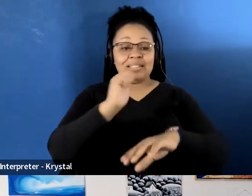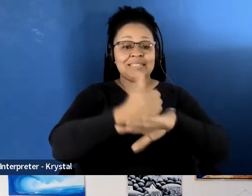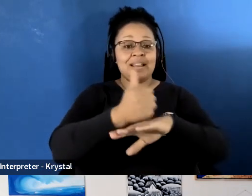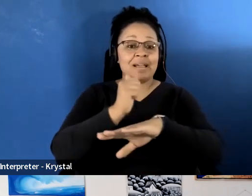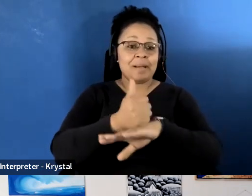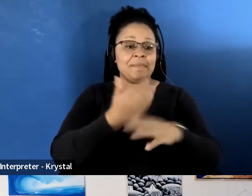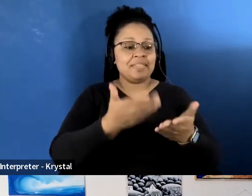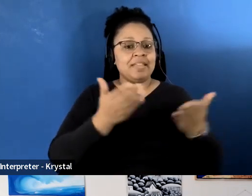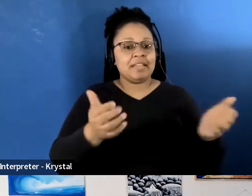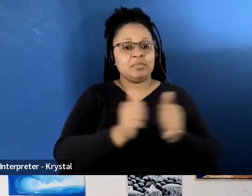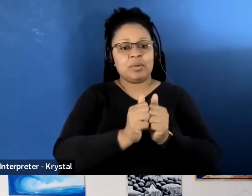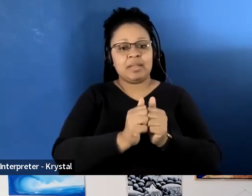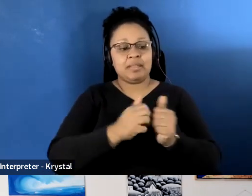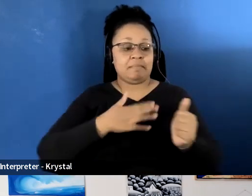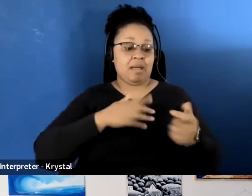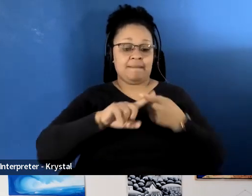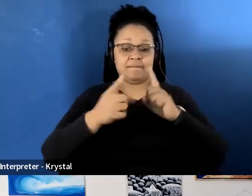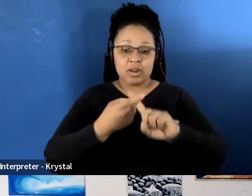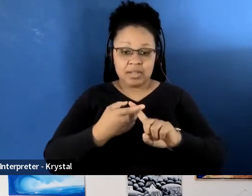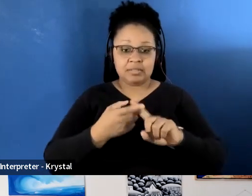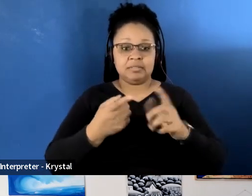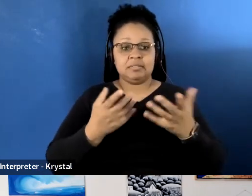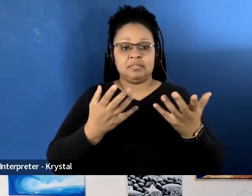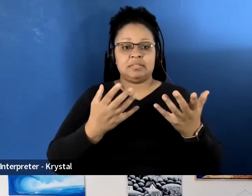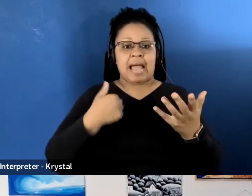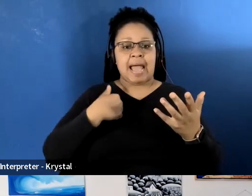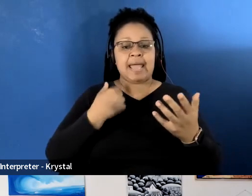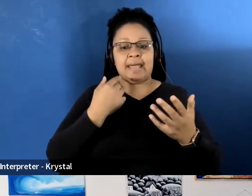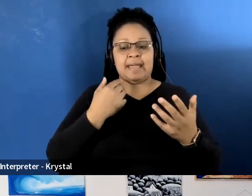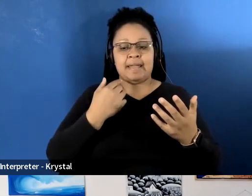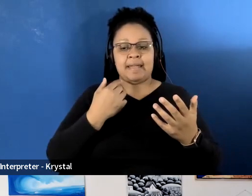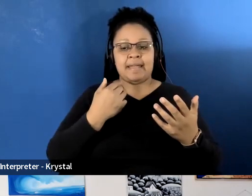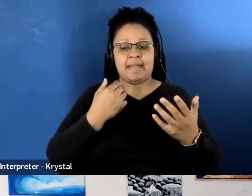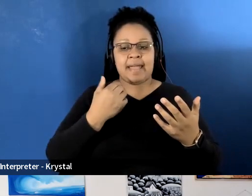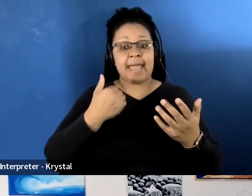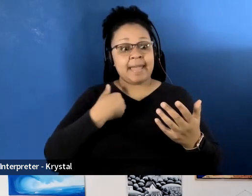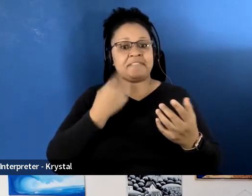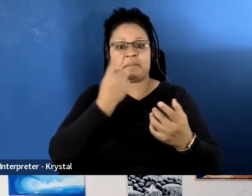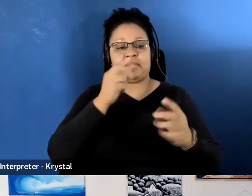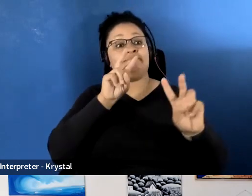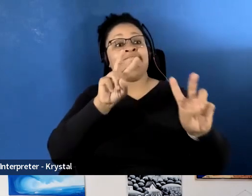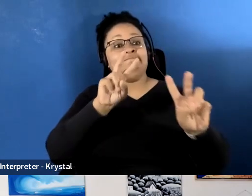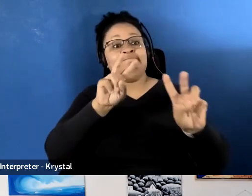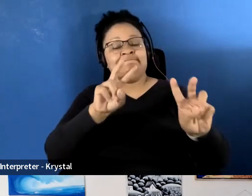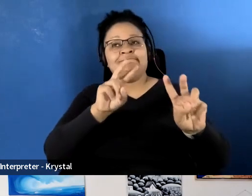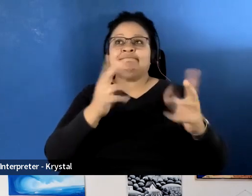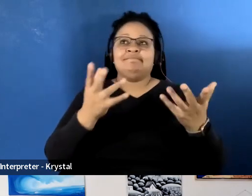like things with some of my friends. So that way, like I have something to look forward to. Like I know in 2 weeks that my friends are